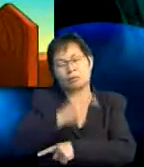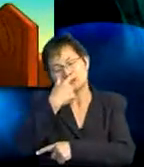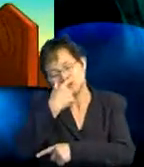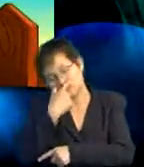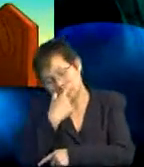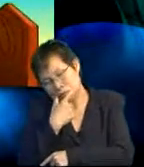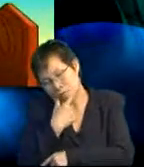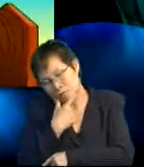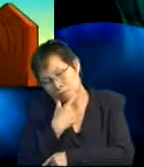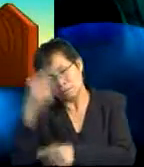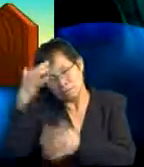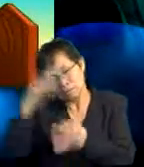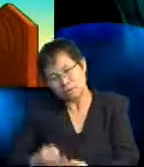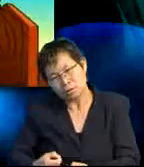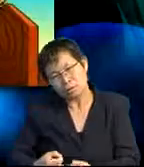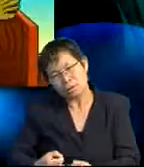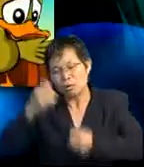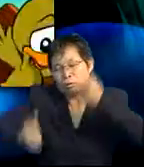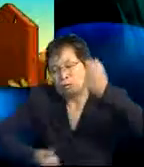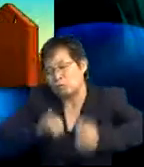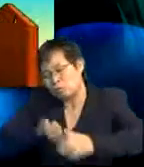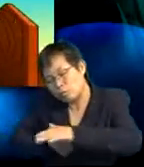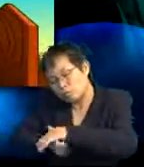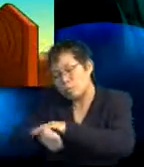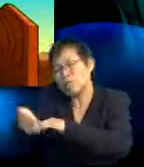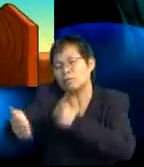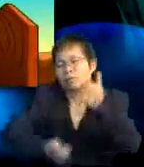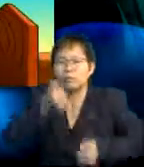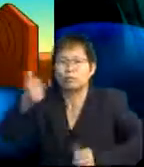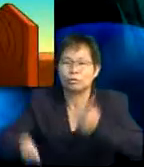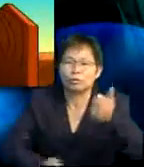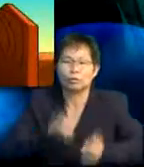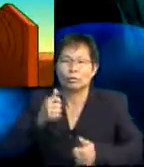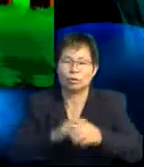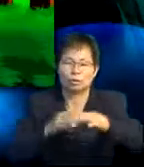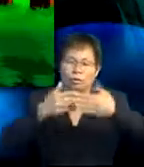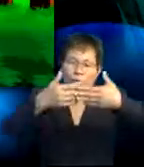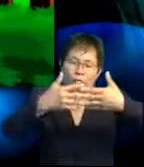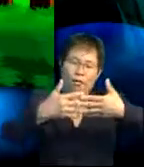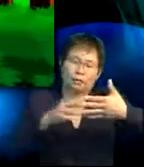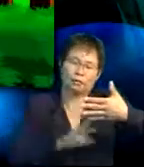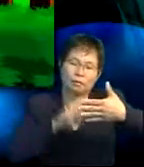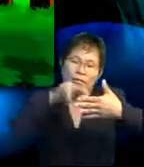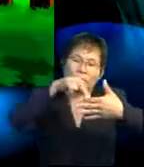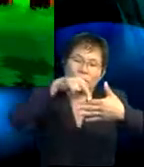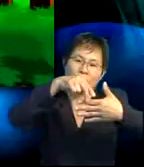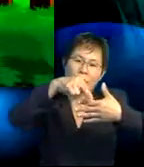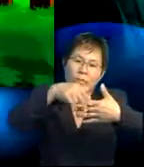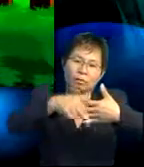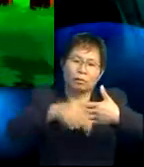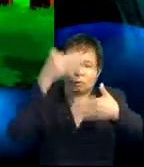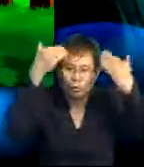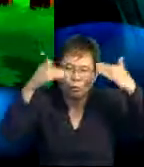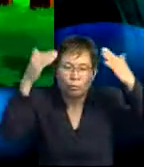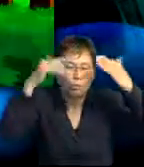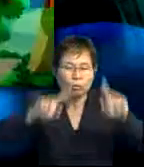so sad that he decided to run away. He climbed over the fence. He did not